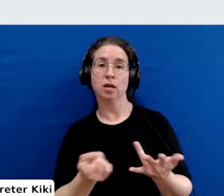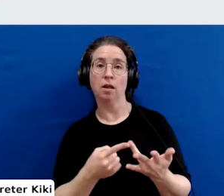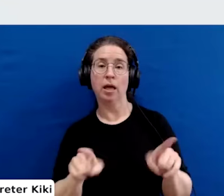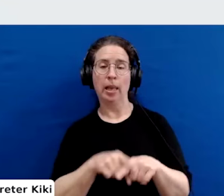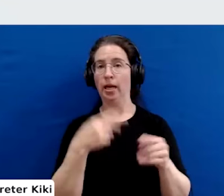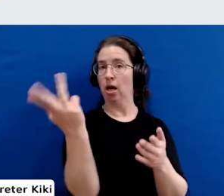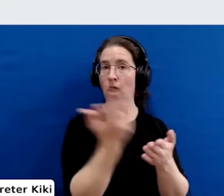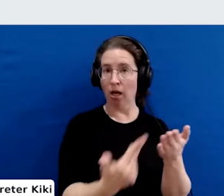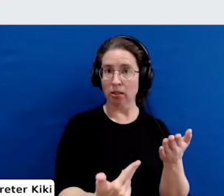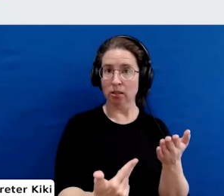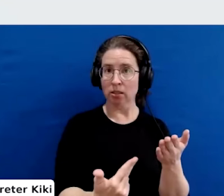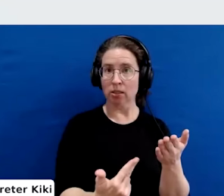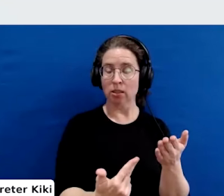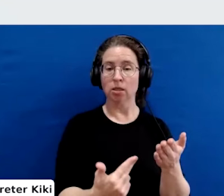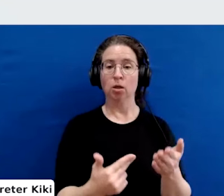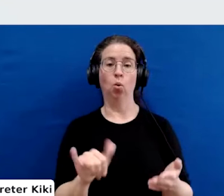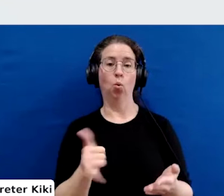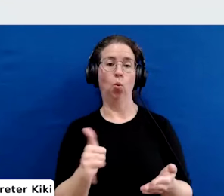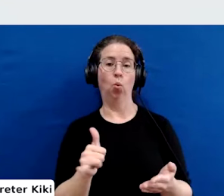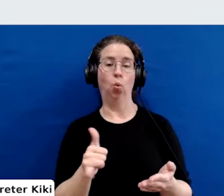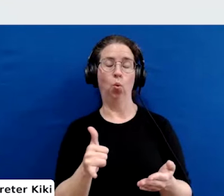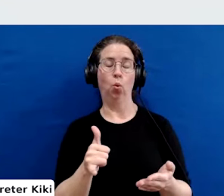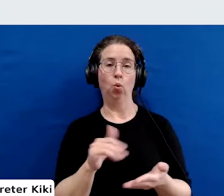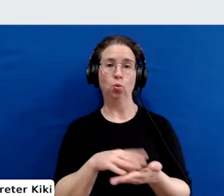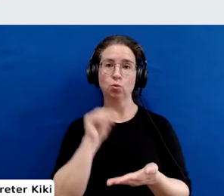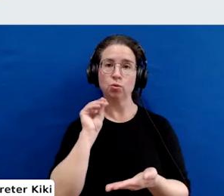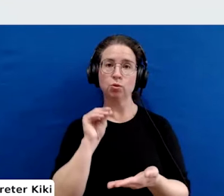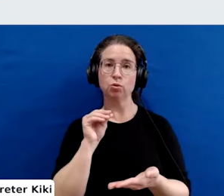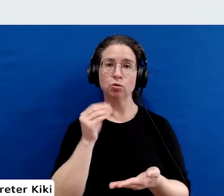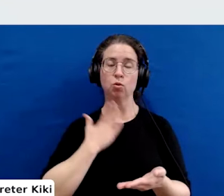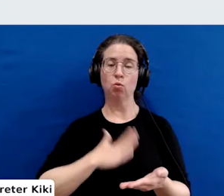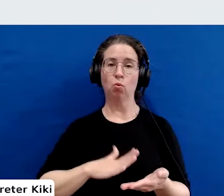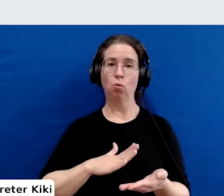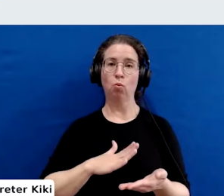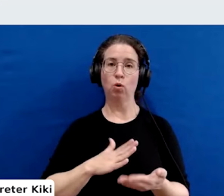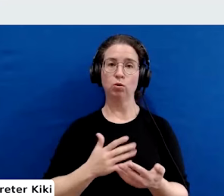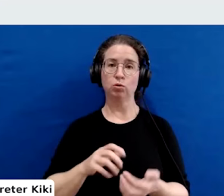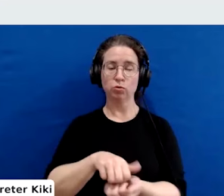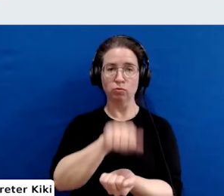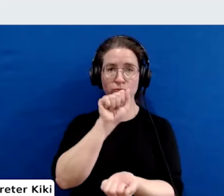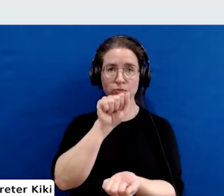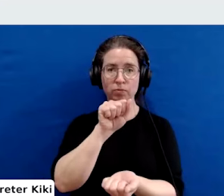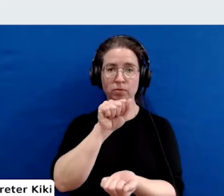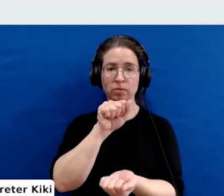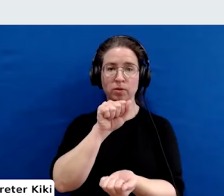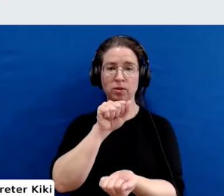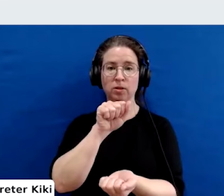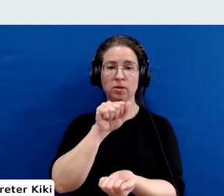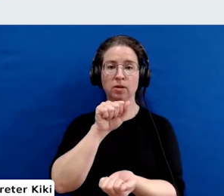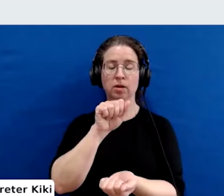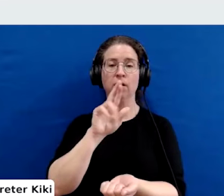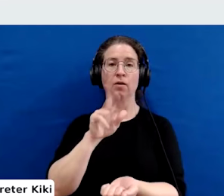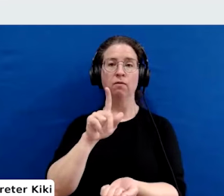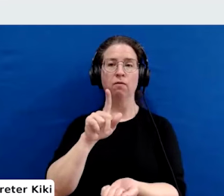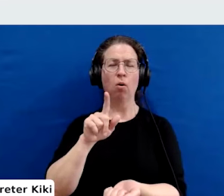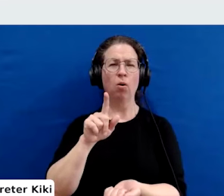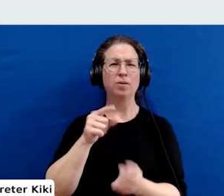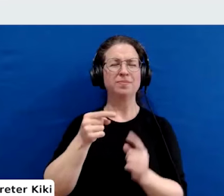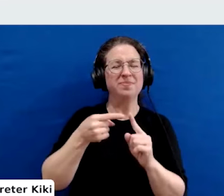Art, or students who are planning to undertake a degree that qualifies you as an individual for a